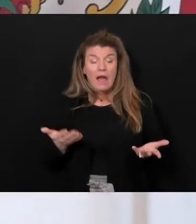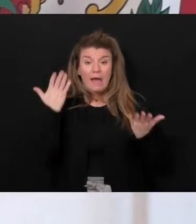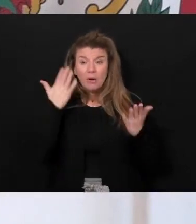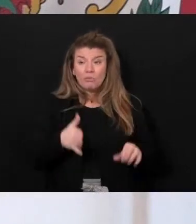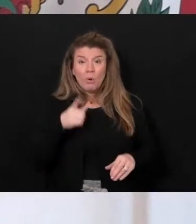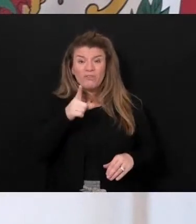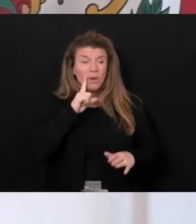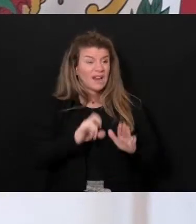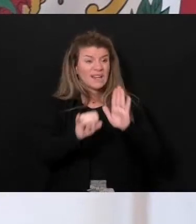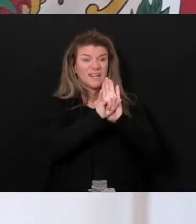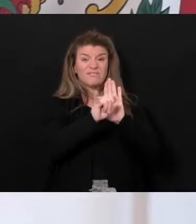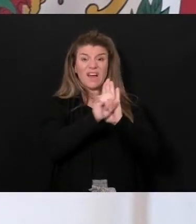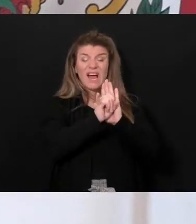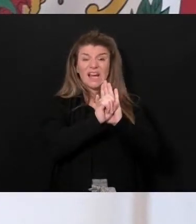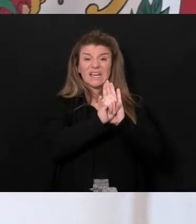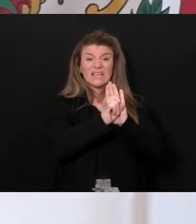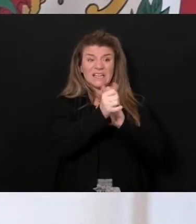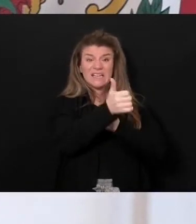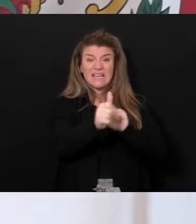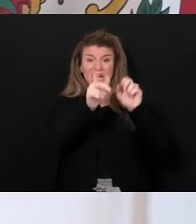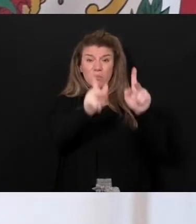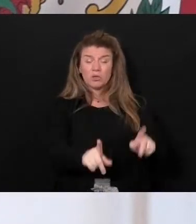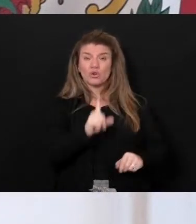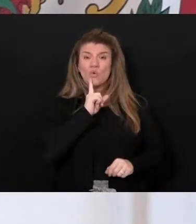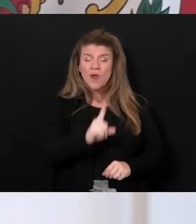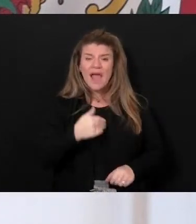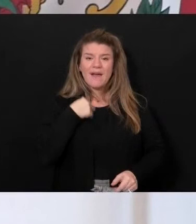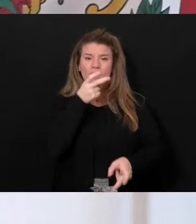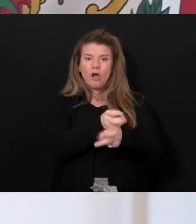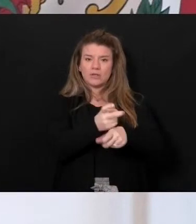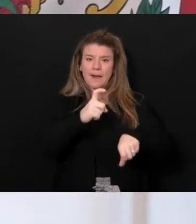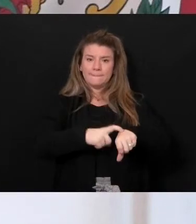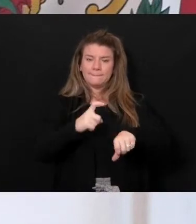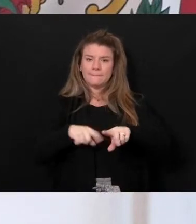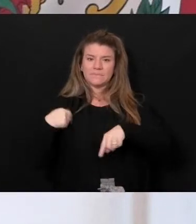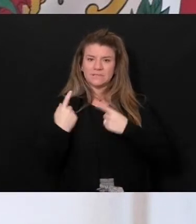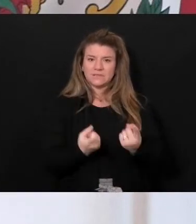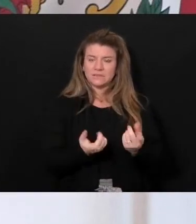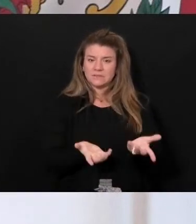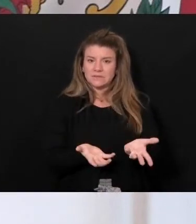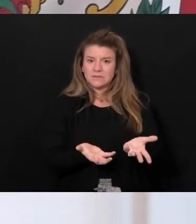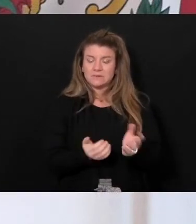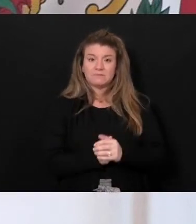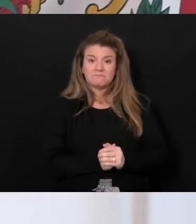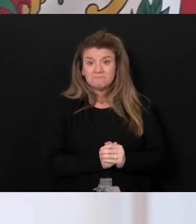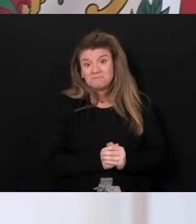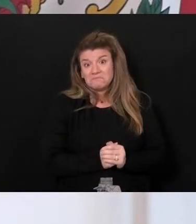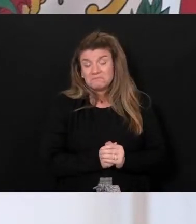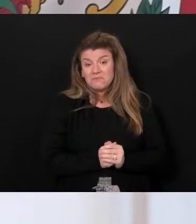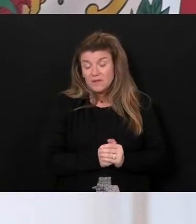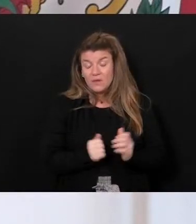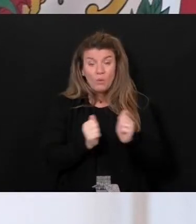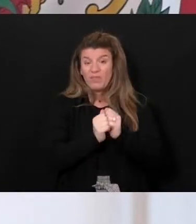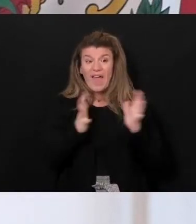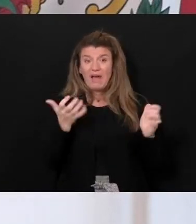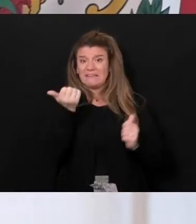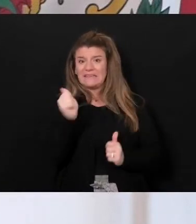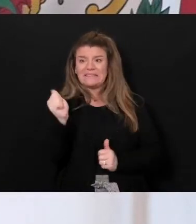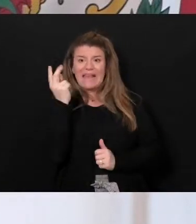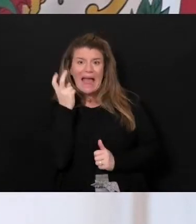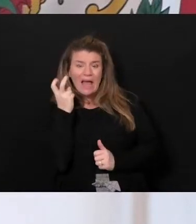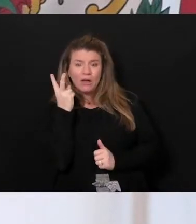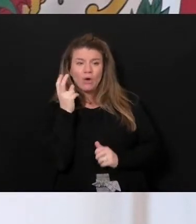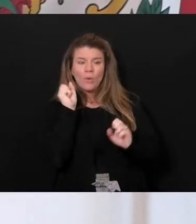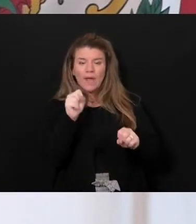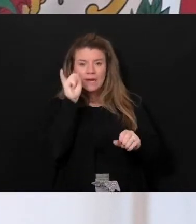identify anyone that is really having a hard time with the vaccine. But without any question, we can identify